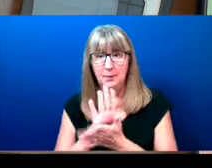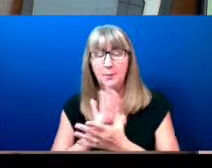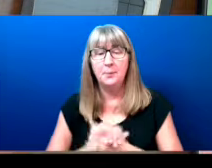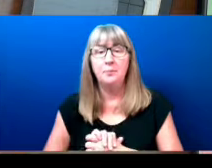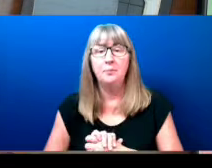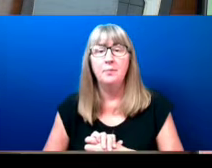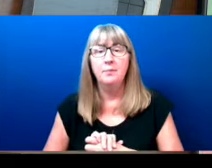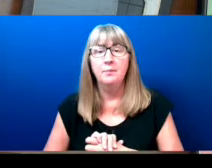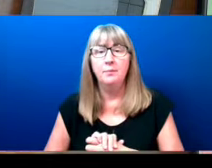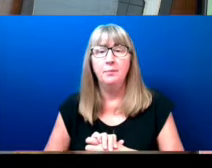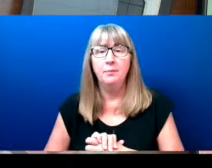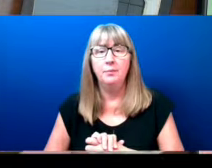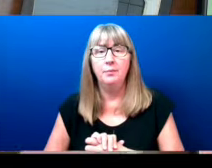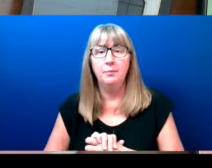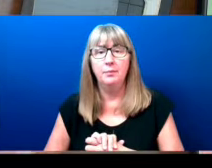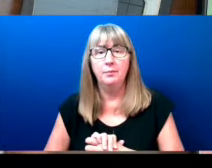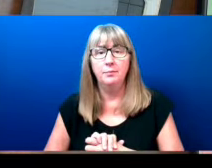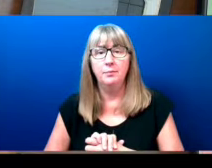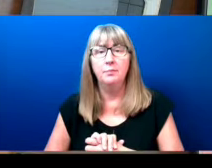cardstock